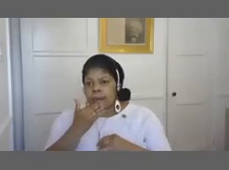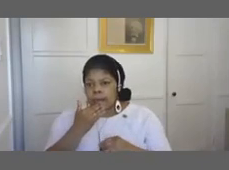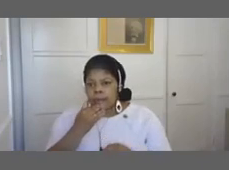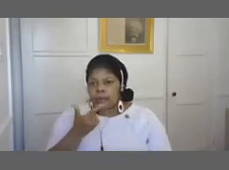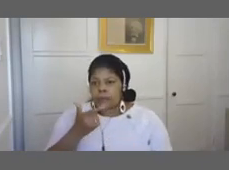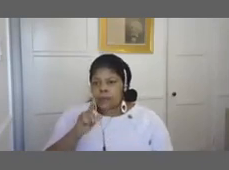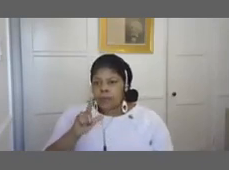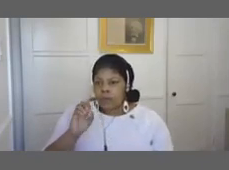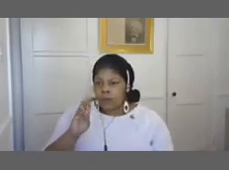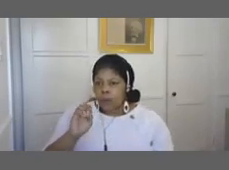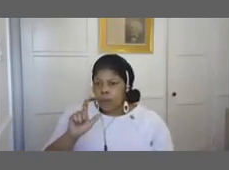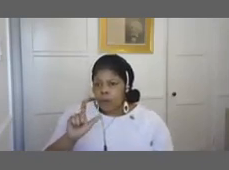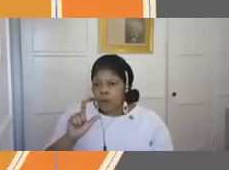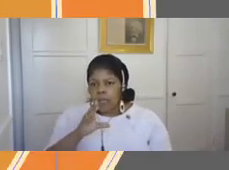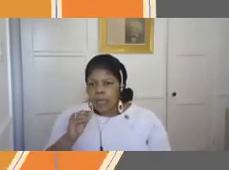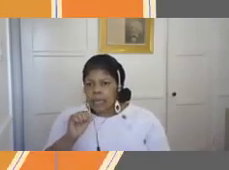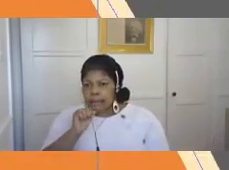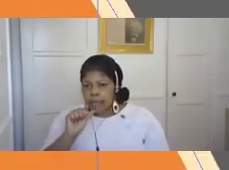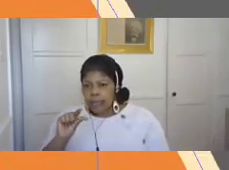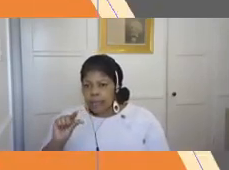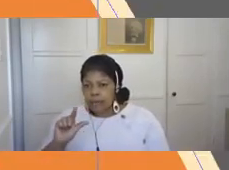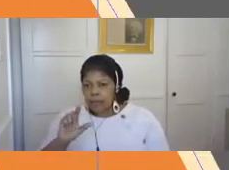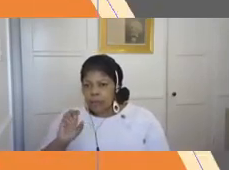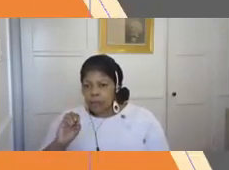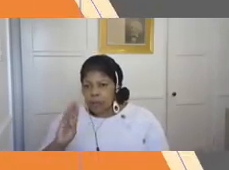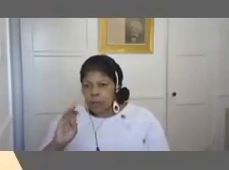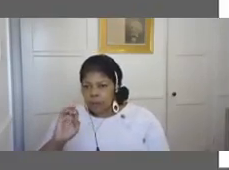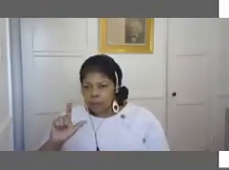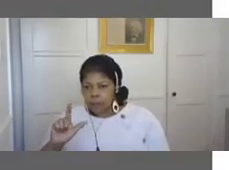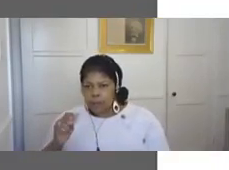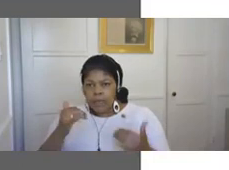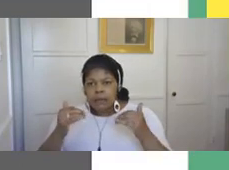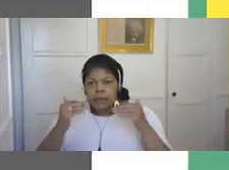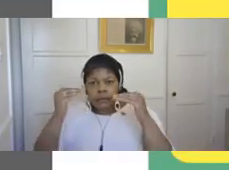that we're going to use for this guitar back here